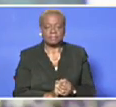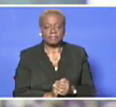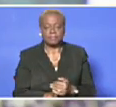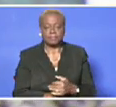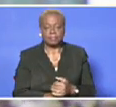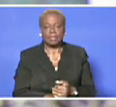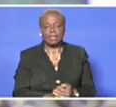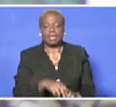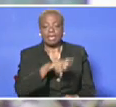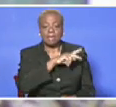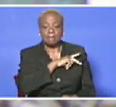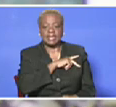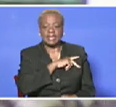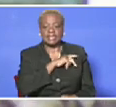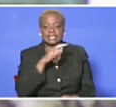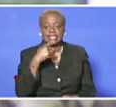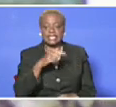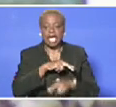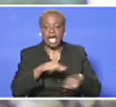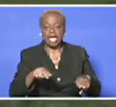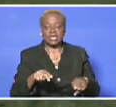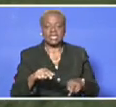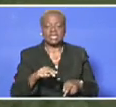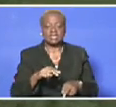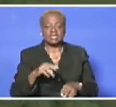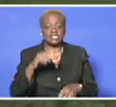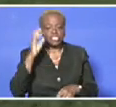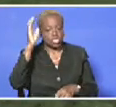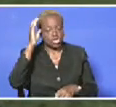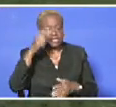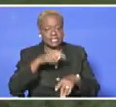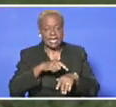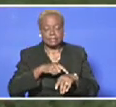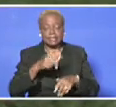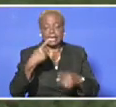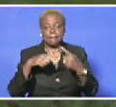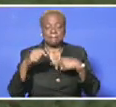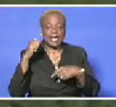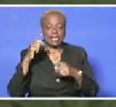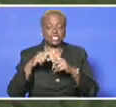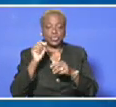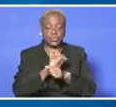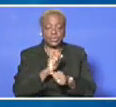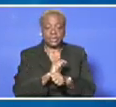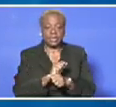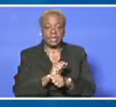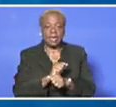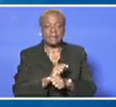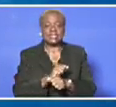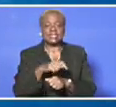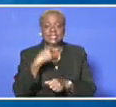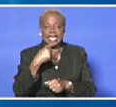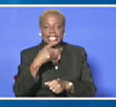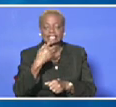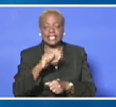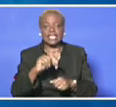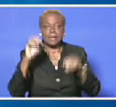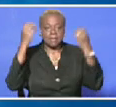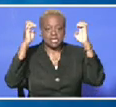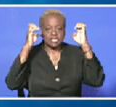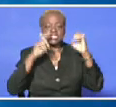Pinder acknowledges the uncertain timing of a return to work and normalcy, but insists that the emergency orders